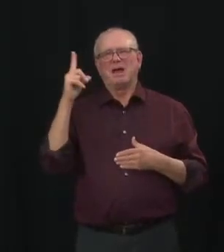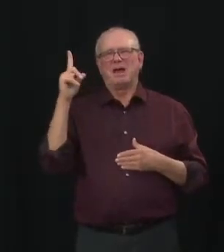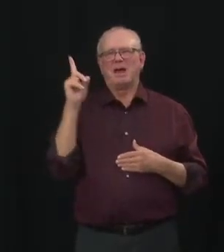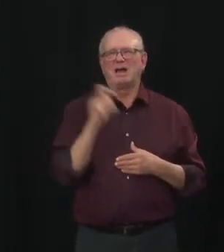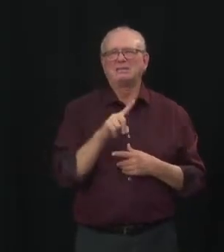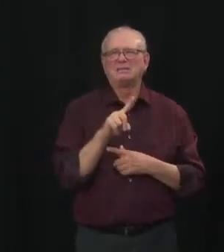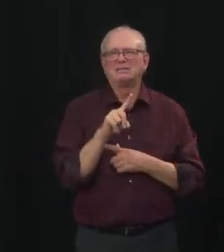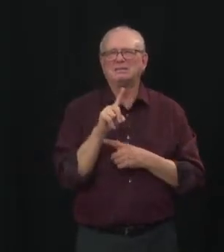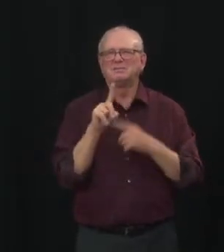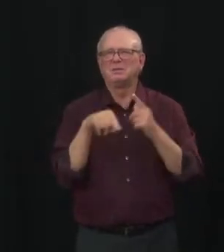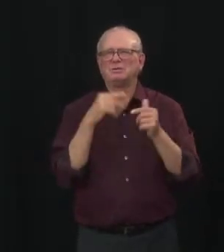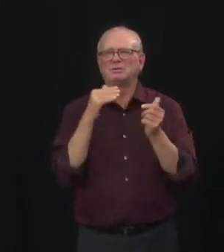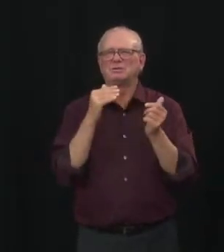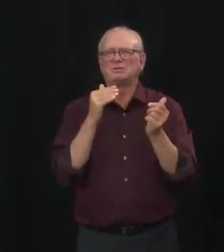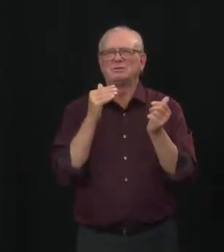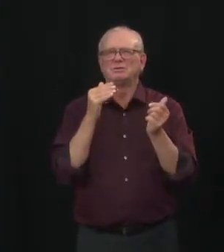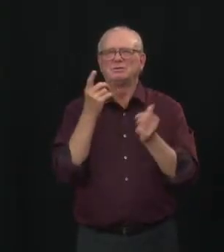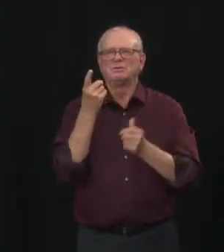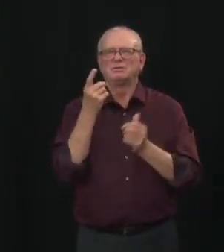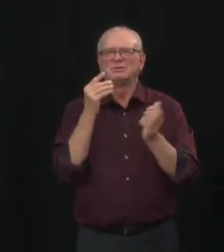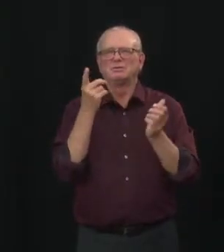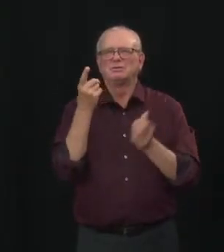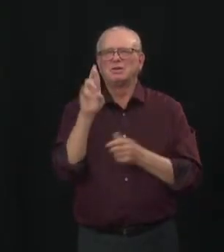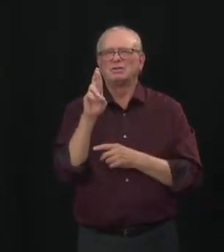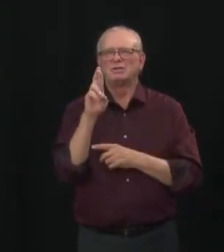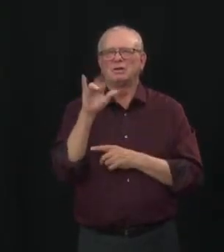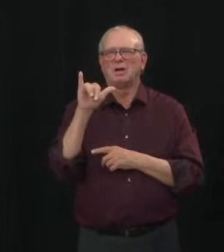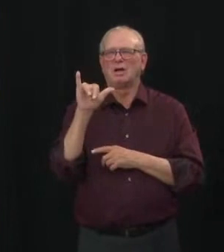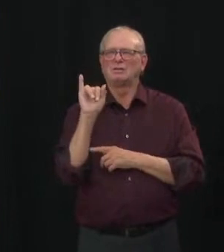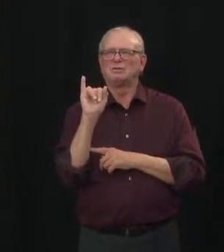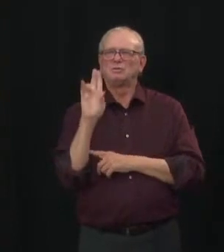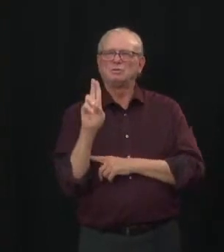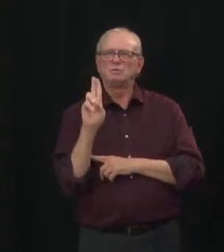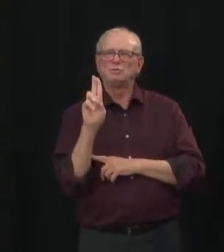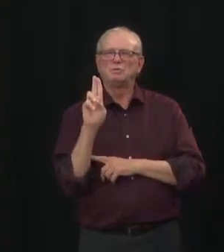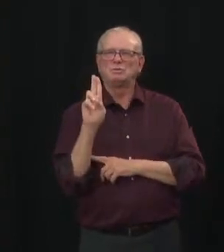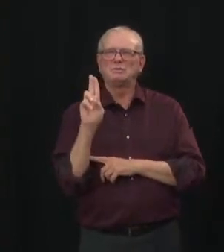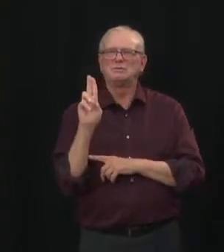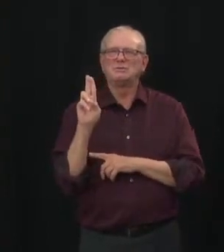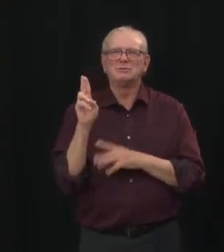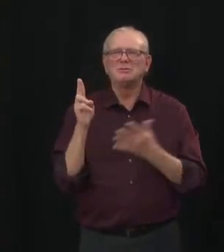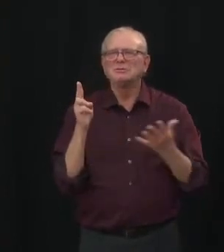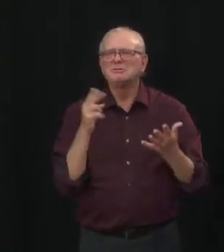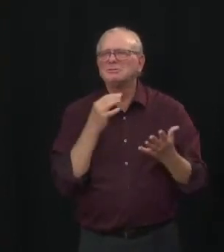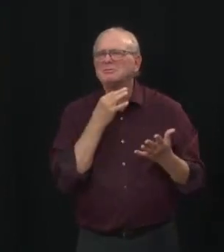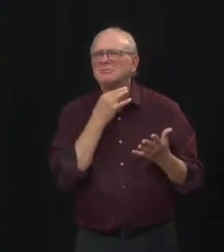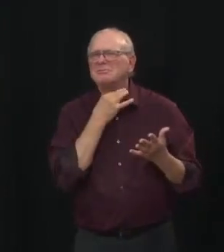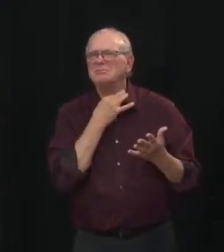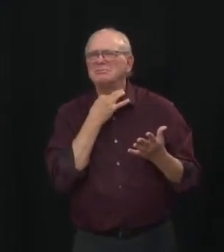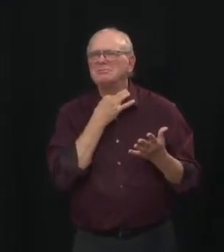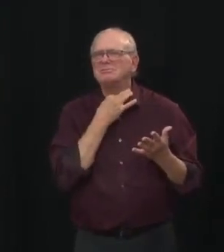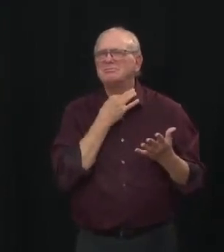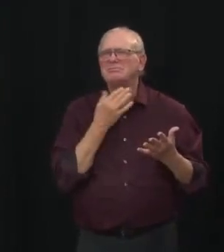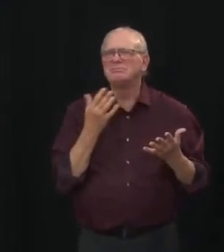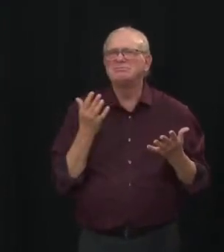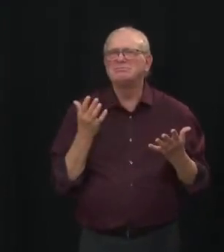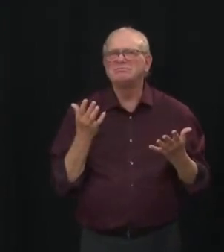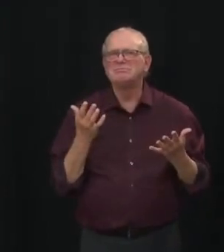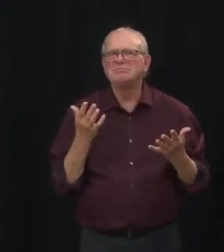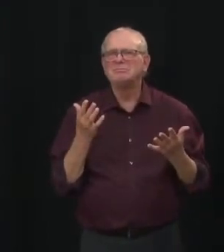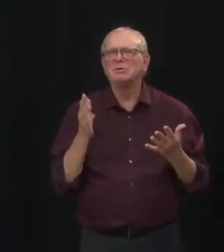years of her service, but looking toward the future. And I'm wondering, was Dr. Yu's continued tenure in her